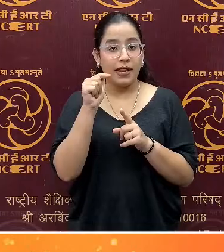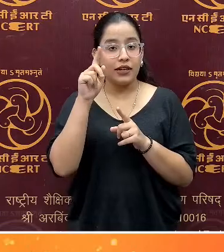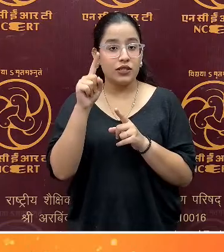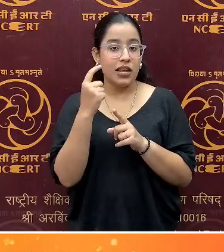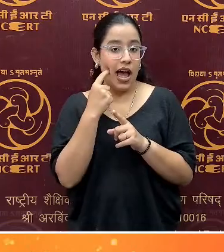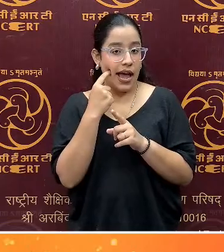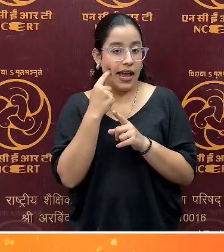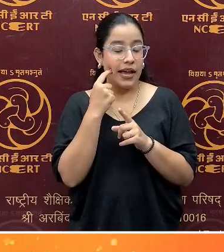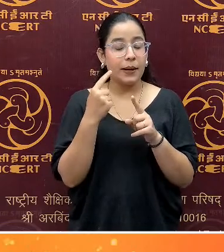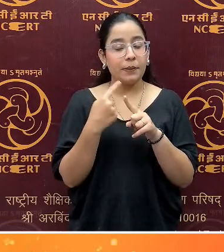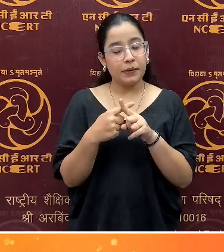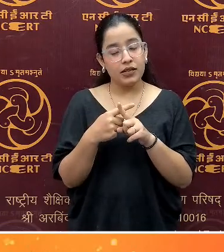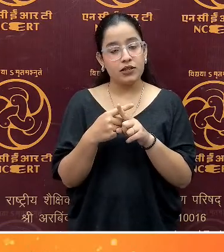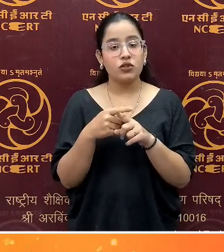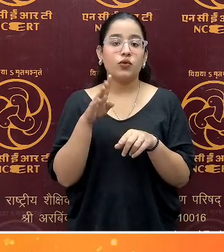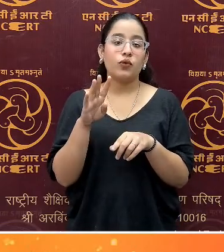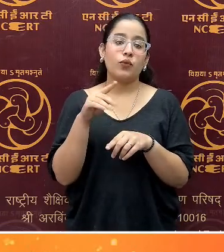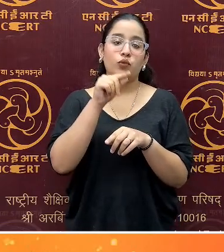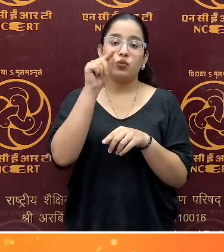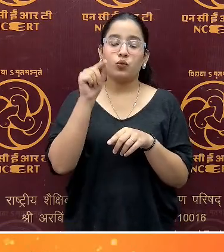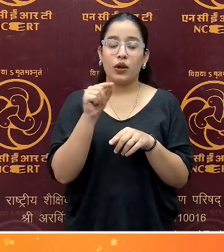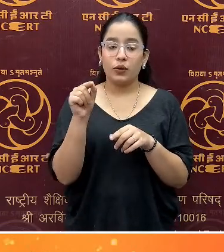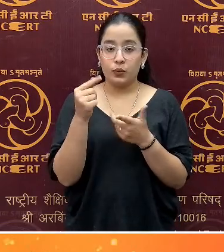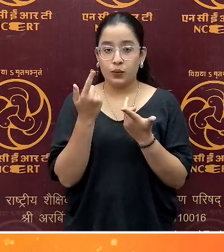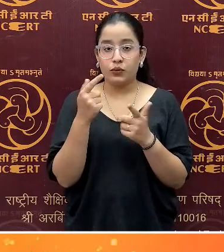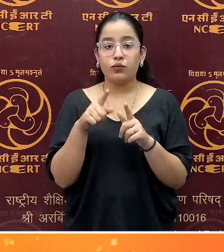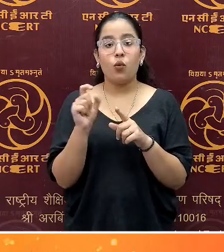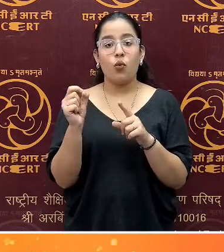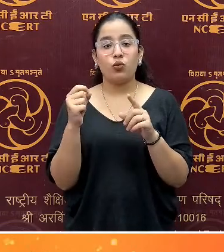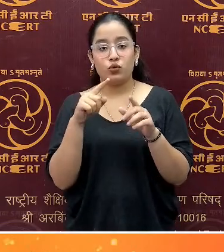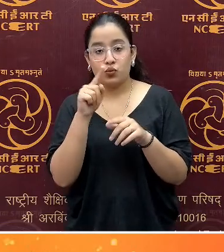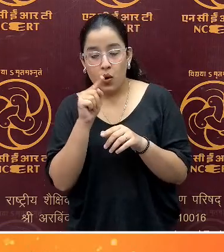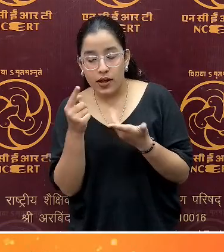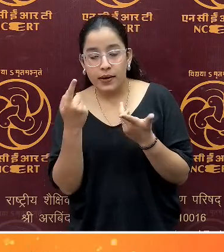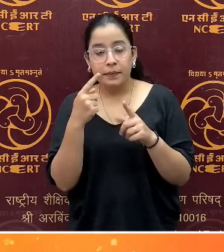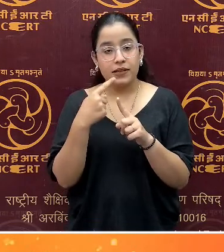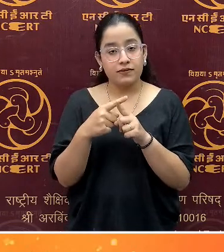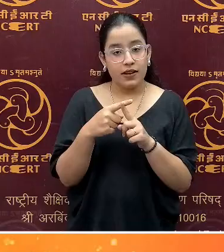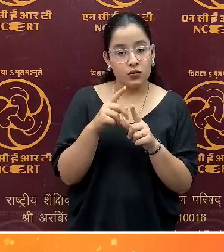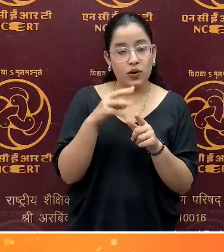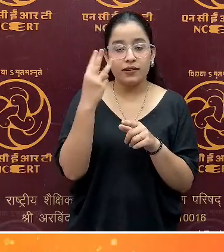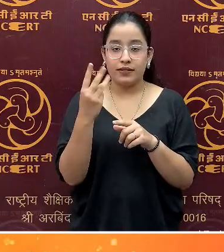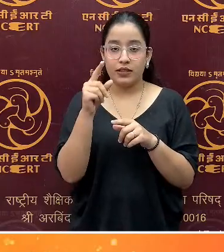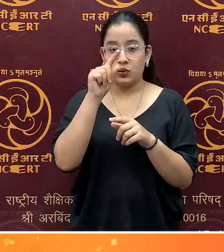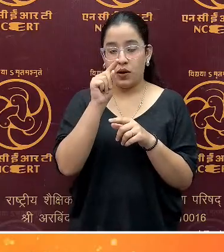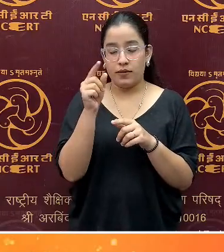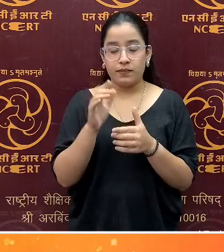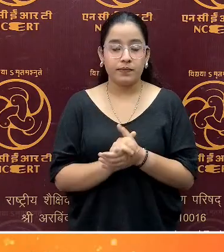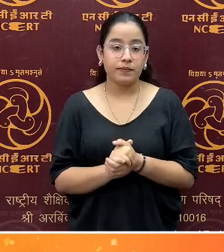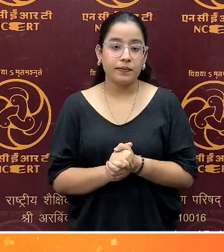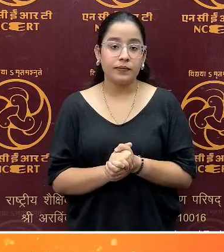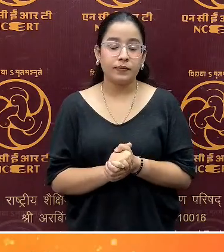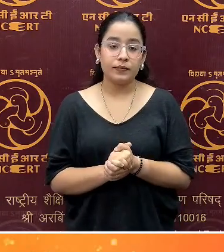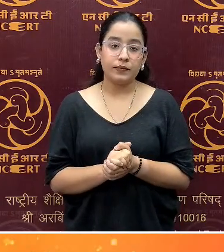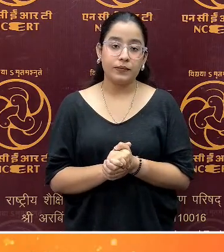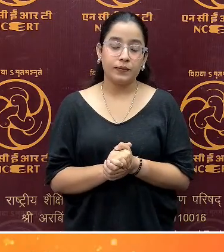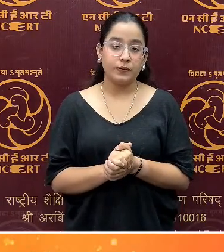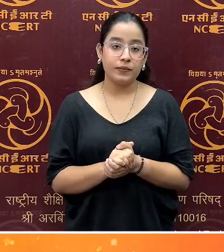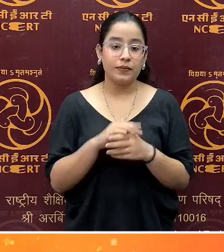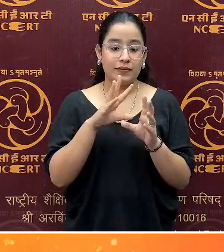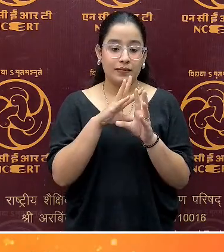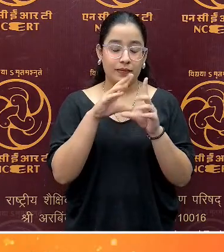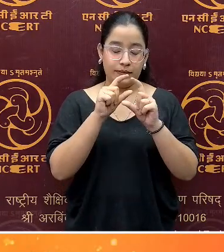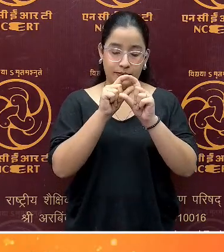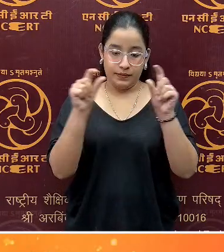plus 3k upon square root of 4 square minus 12 square and 3 square. I have picked up this number